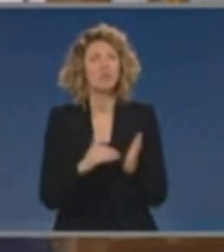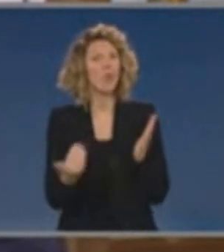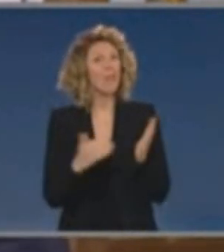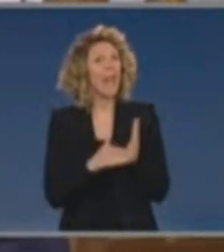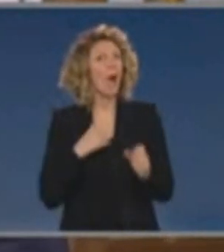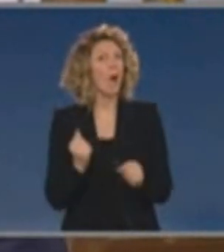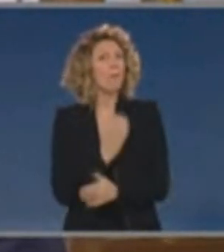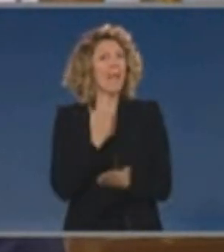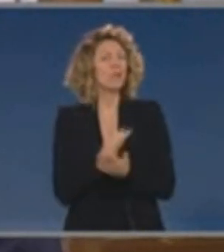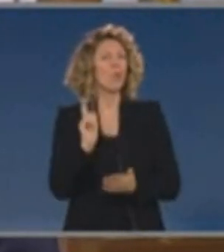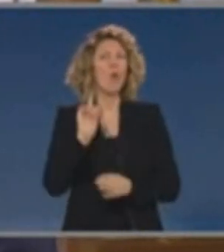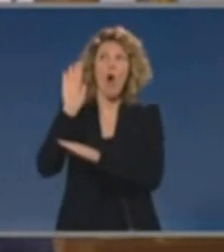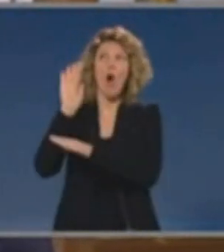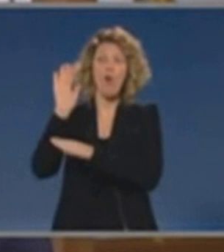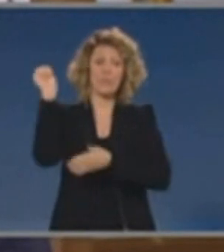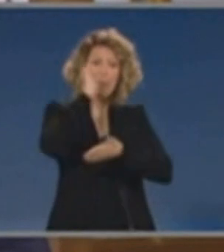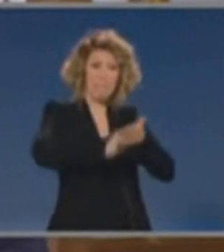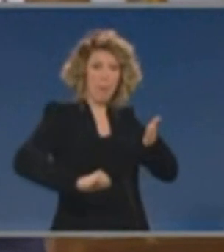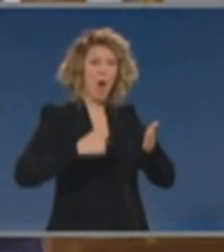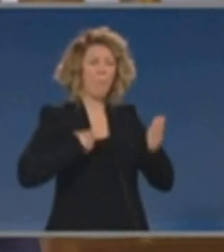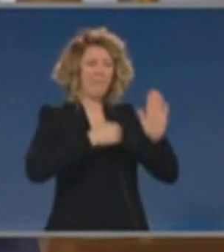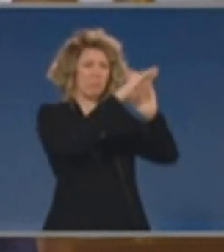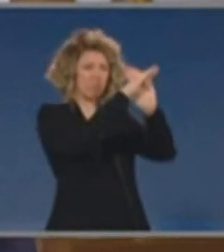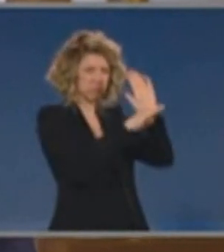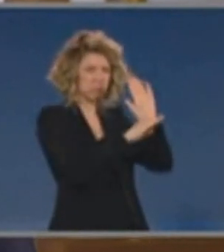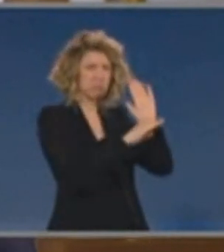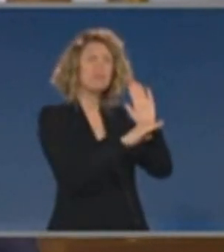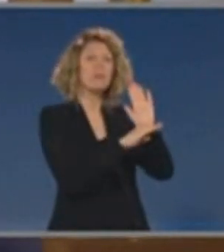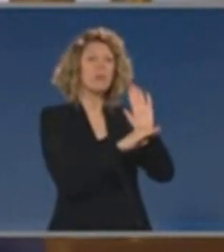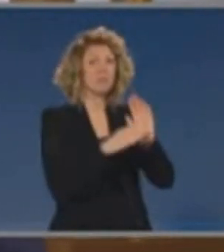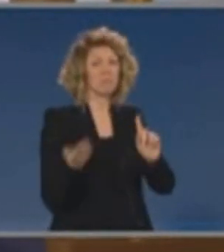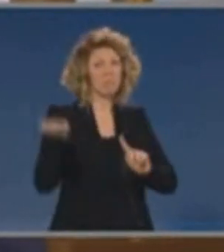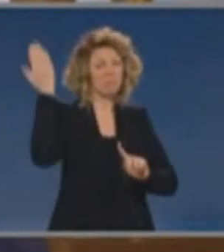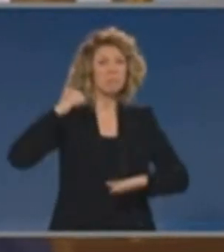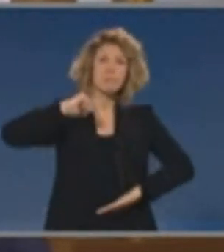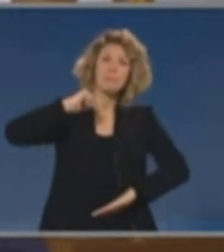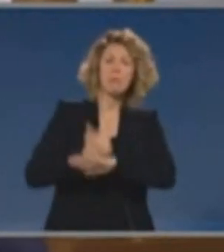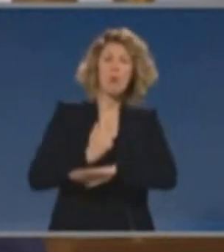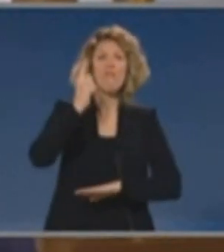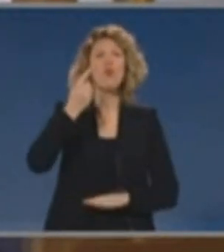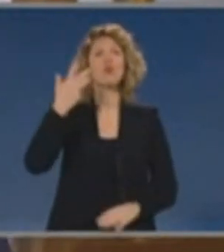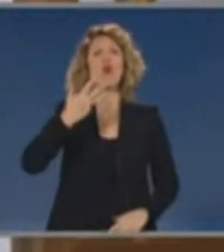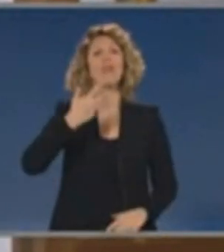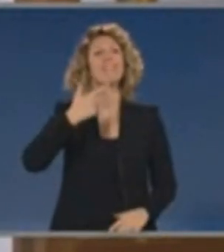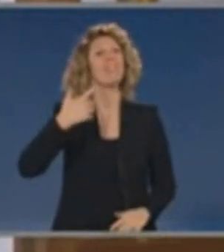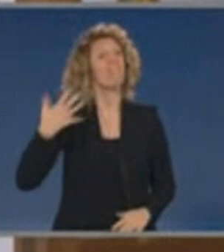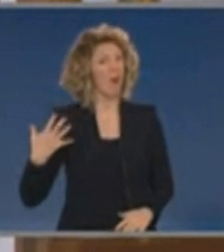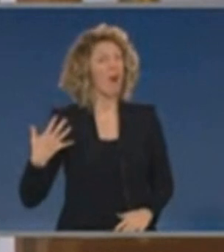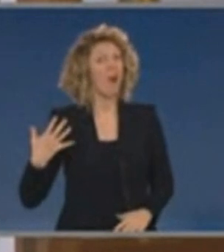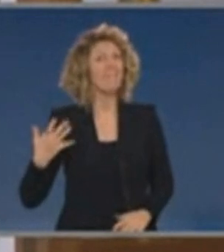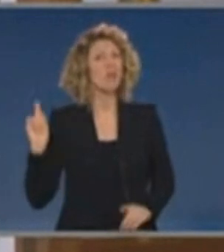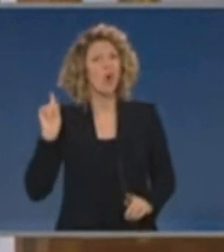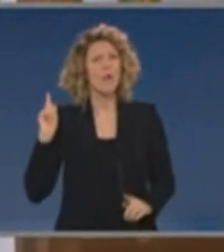foreign investment framework are the most significant since the establishment of the Act in